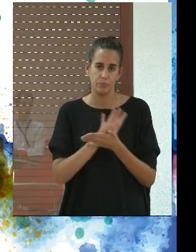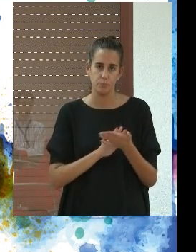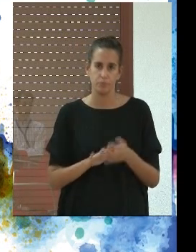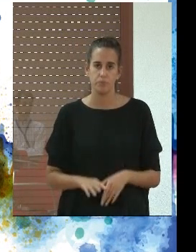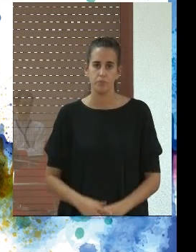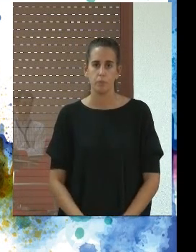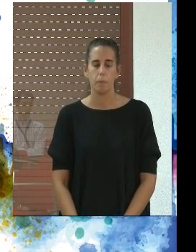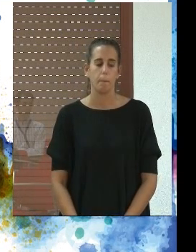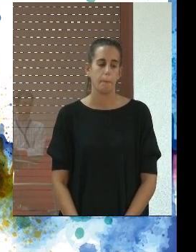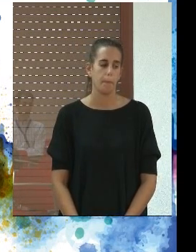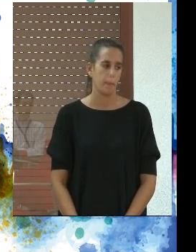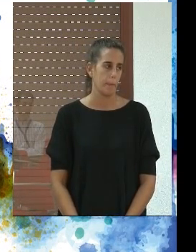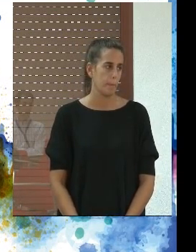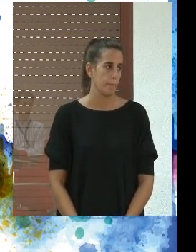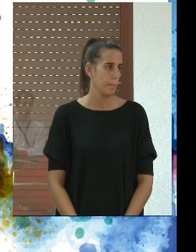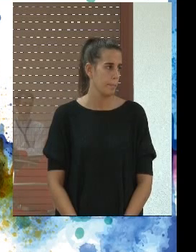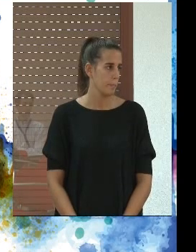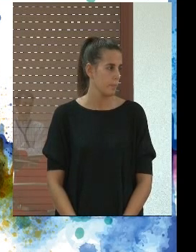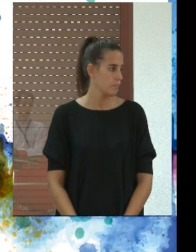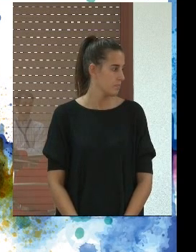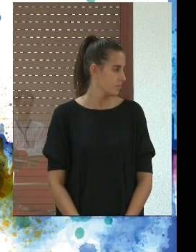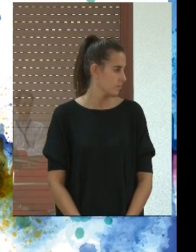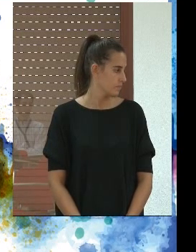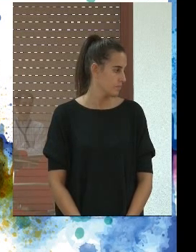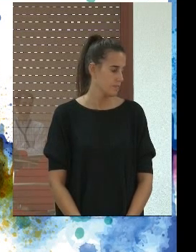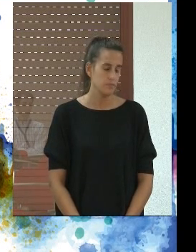special techniques that I will mention later on.